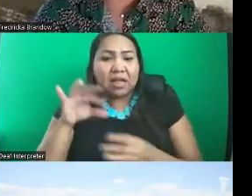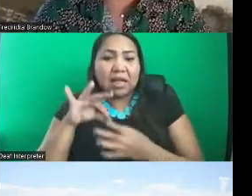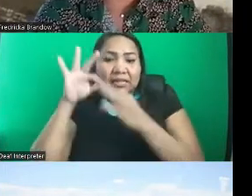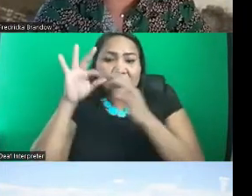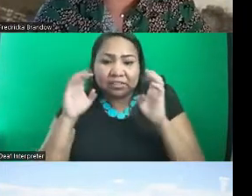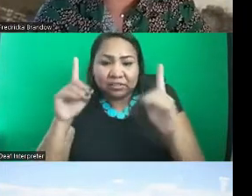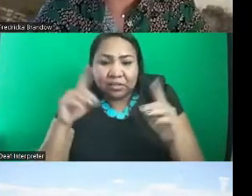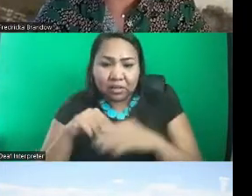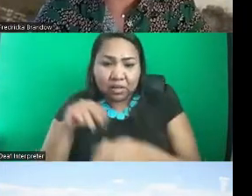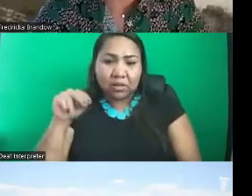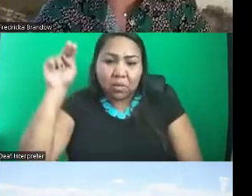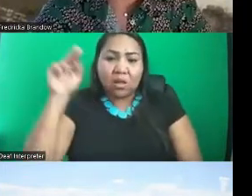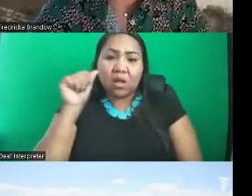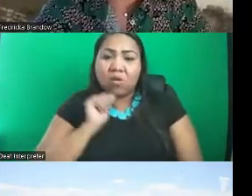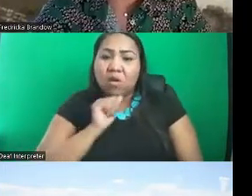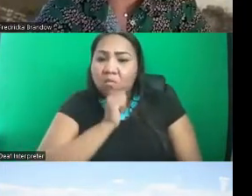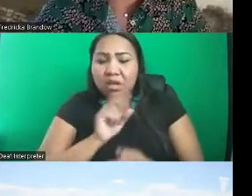University.